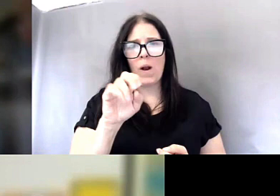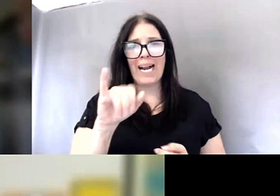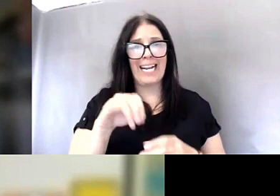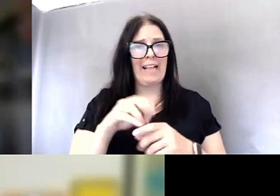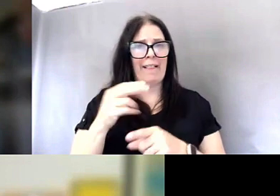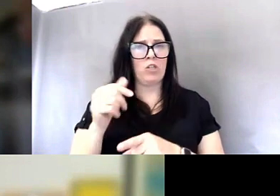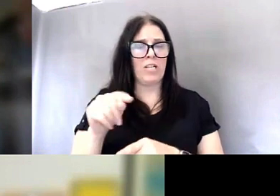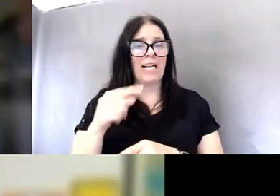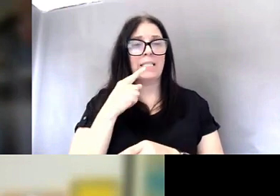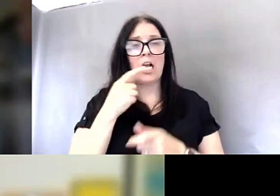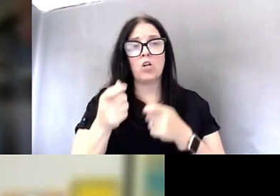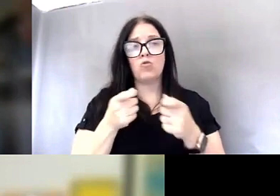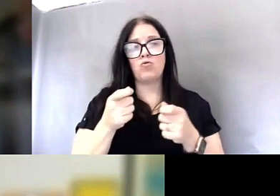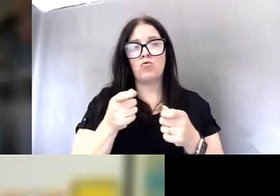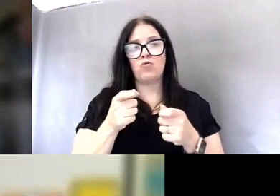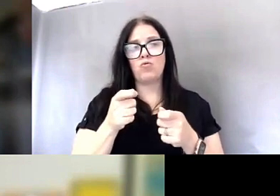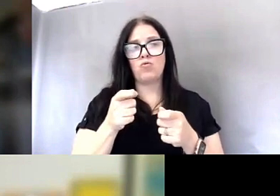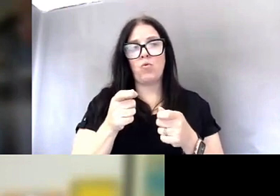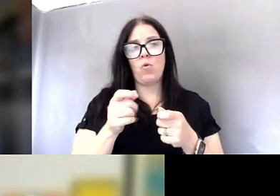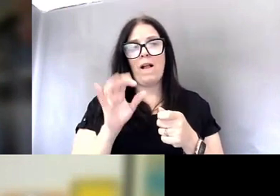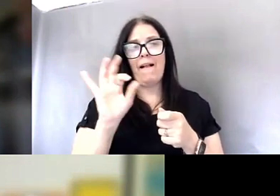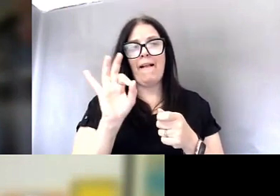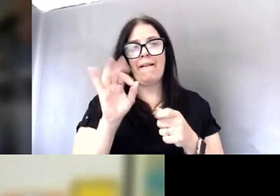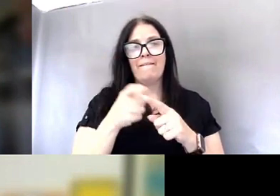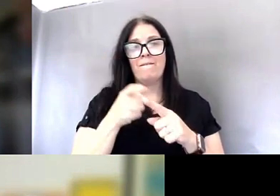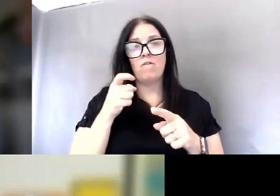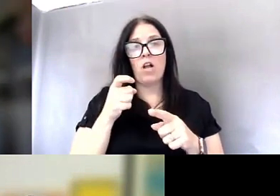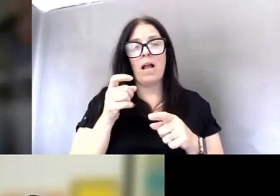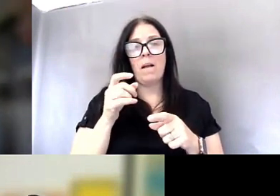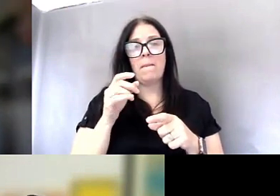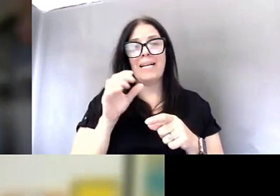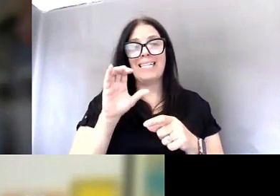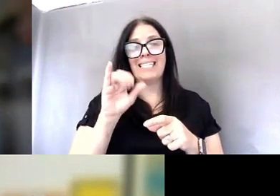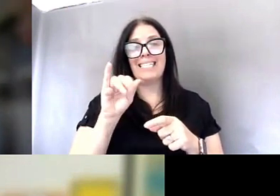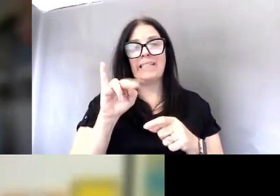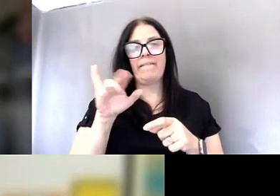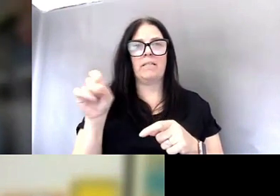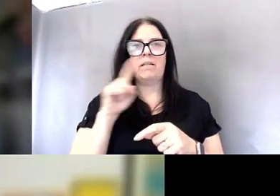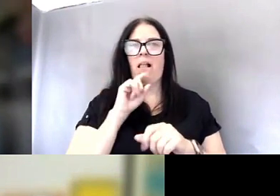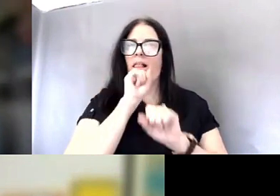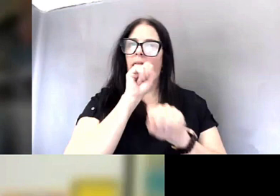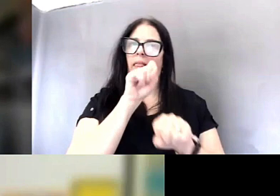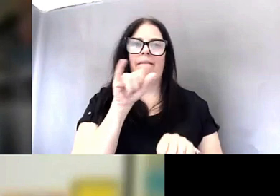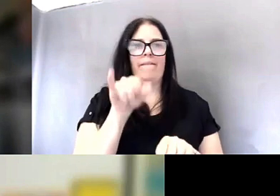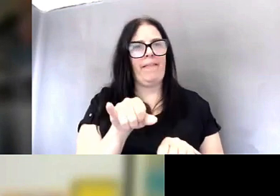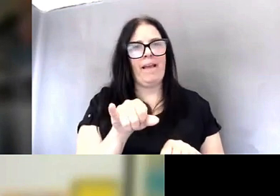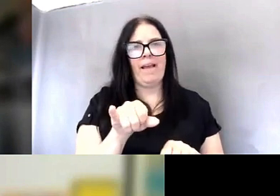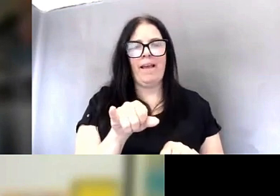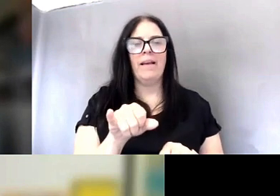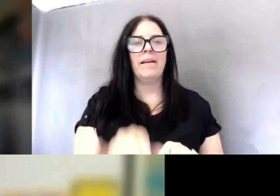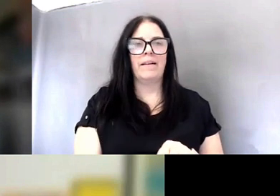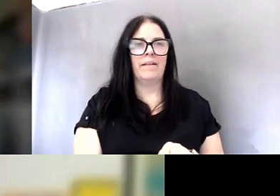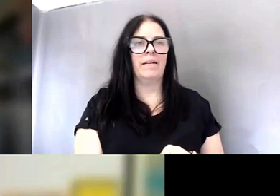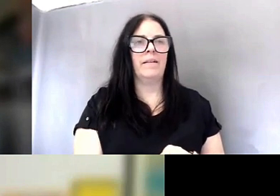Control F from Civics. Love this resource. Oh, great. Thanks. Great to hear people are familiar. You can see some